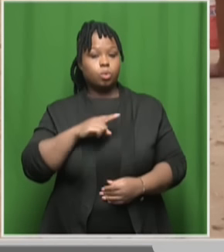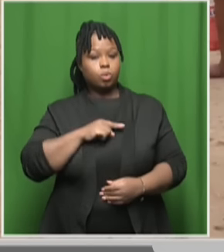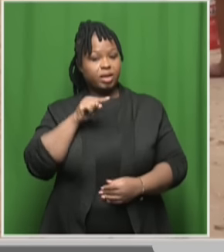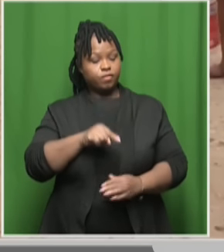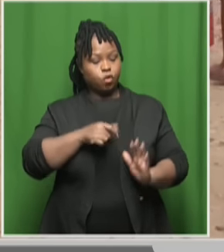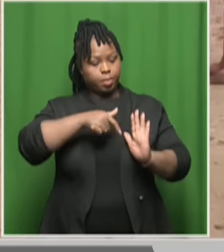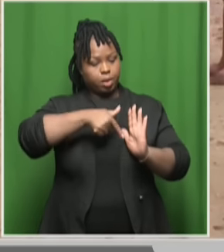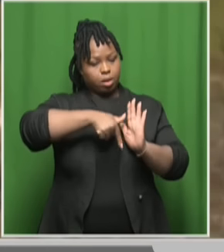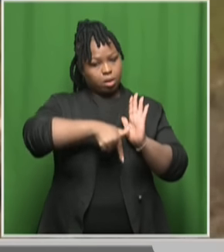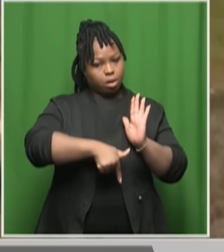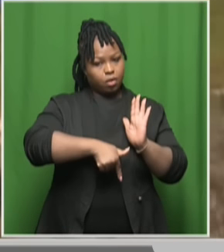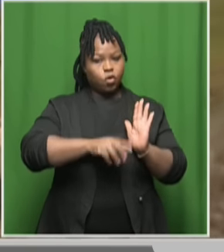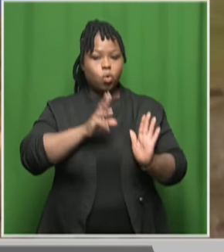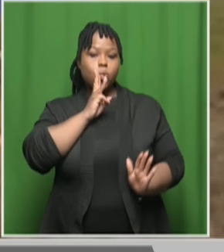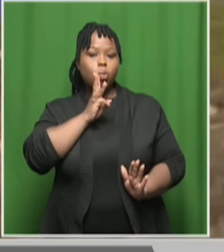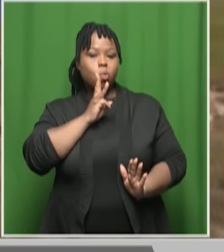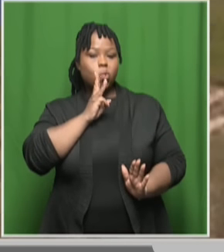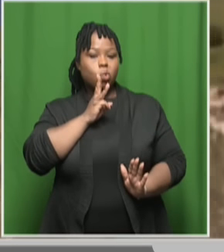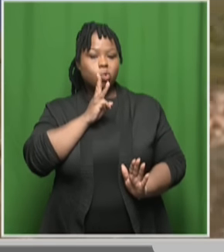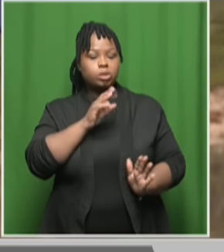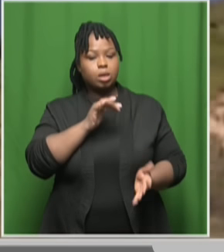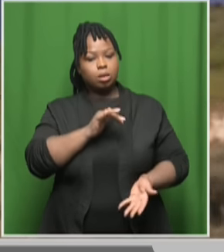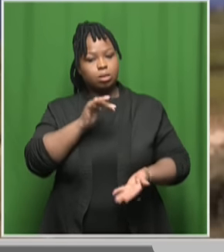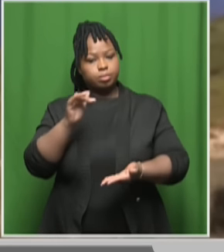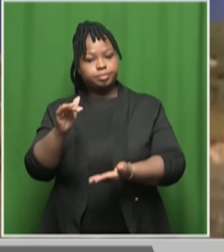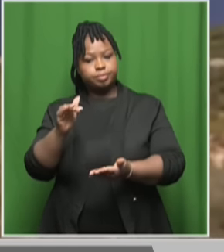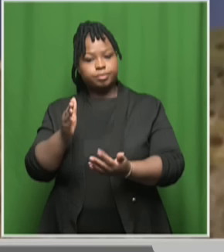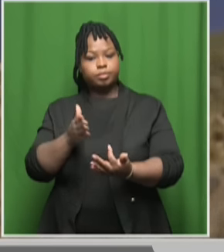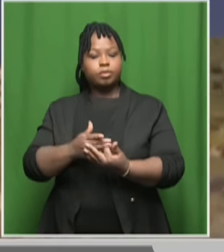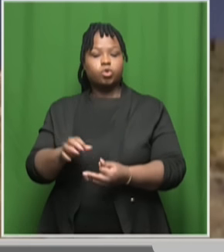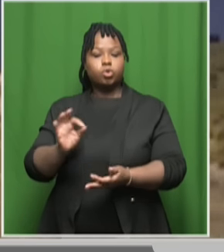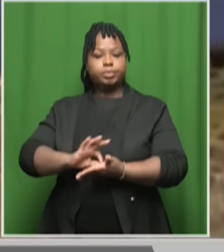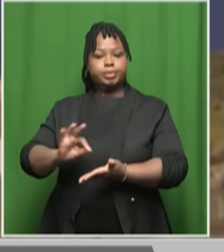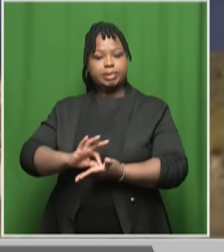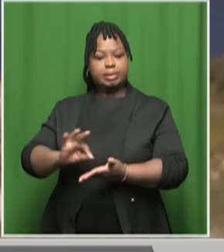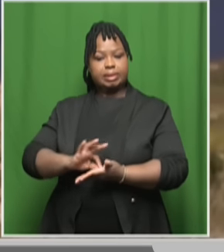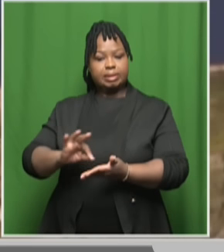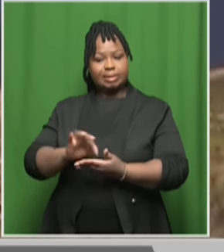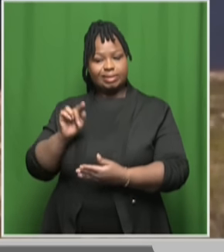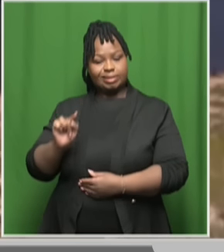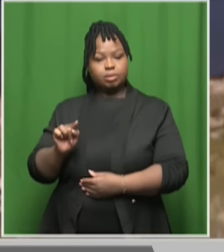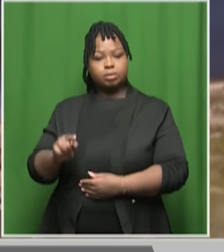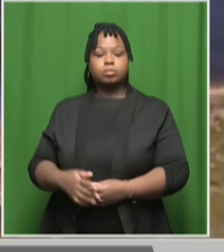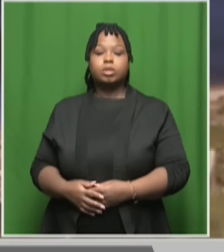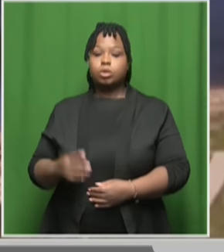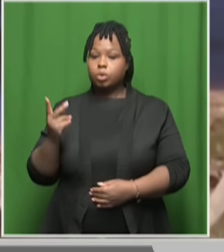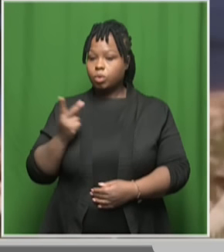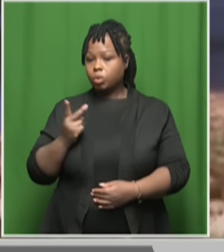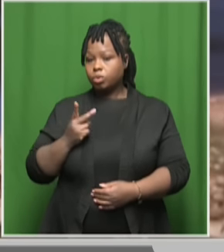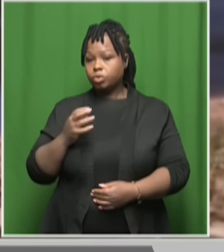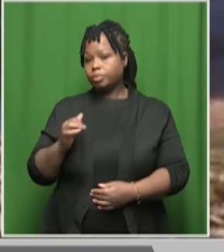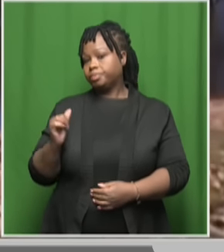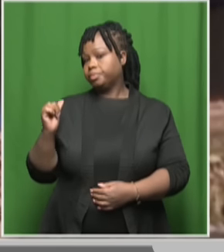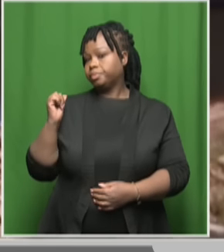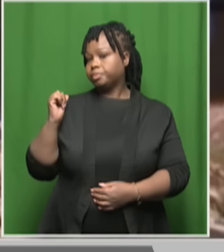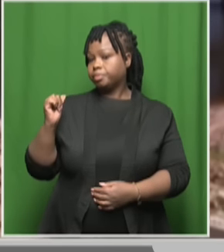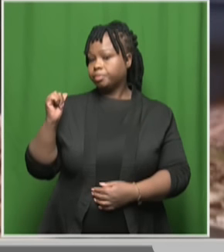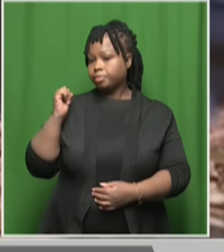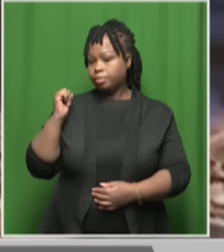that borehole is to transport it then into our water purification plant. Just an indication, Sakina,